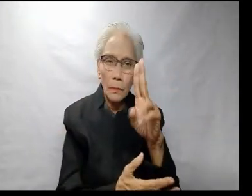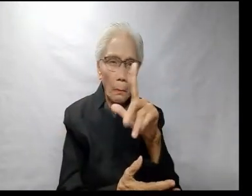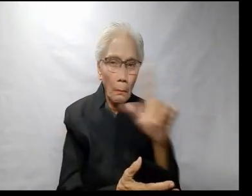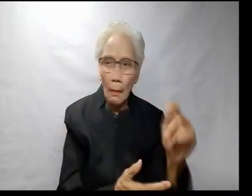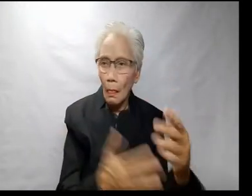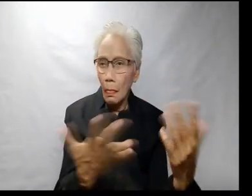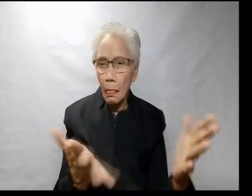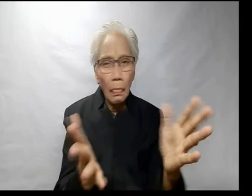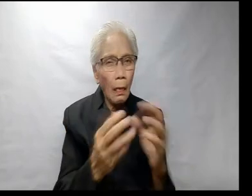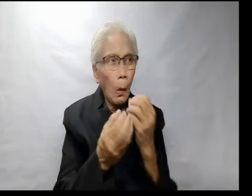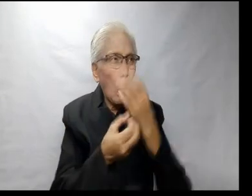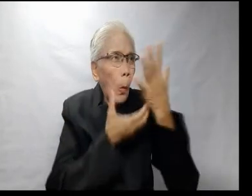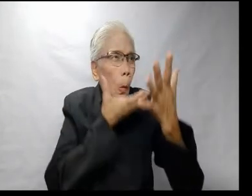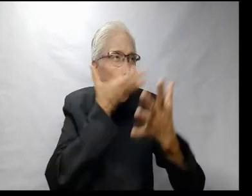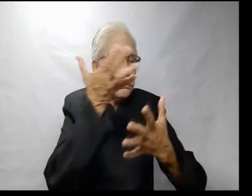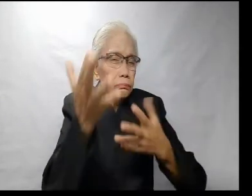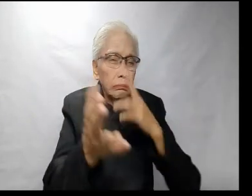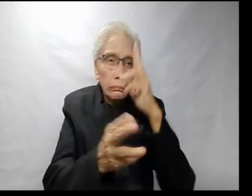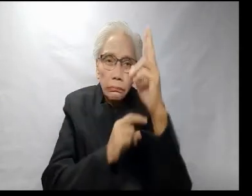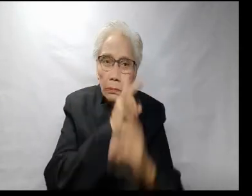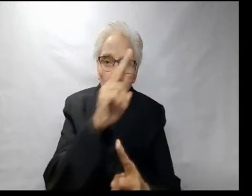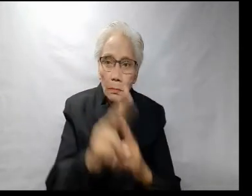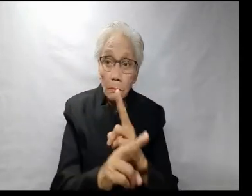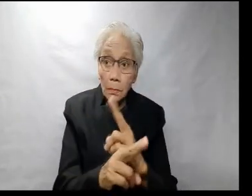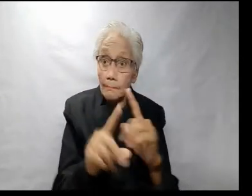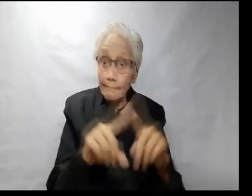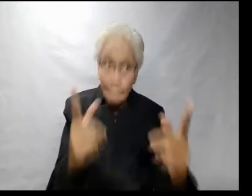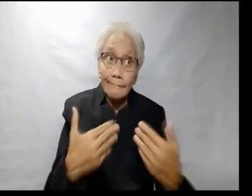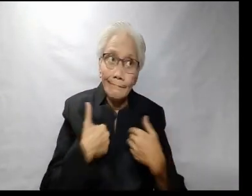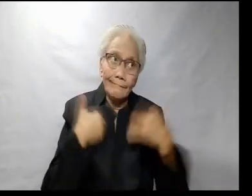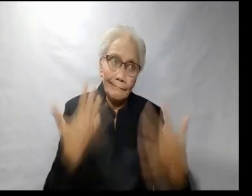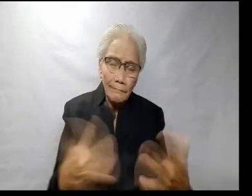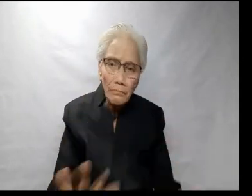voice becomes a tumult, roaring to the universe